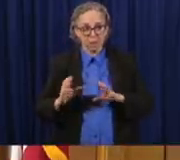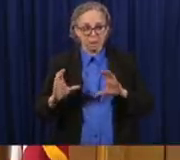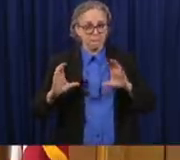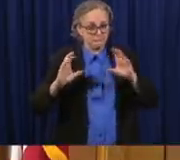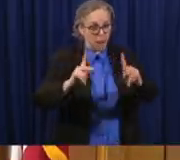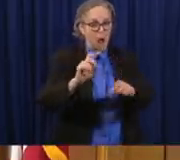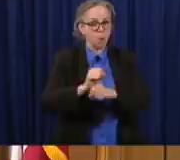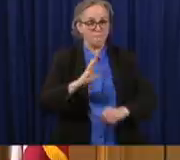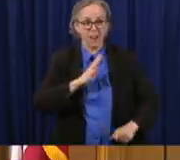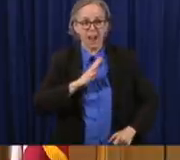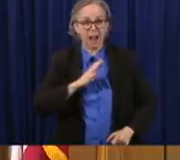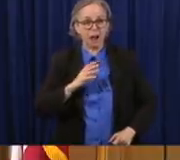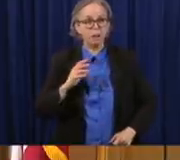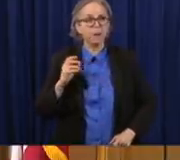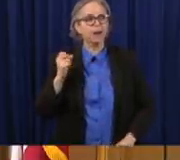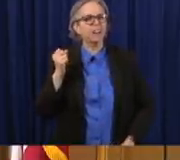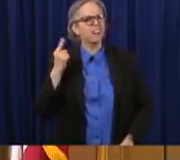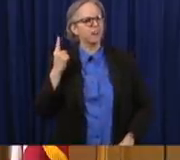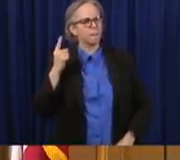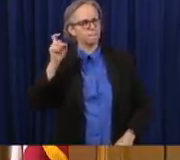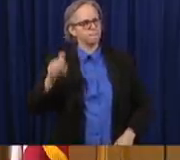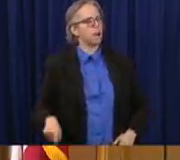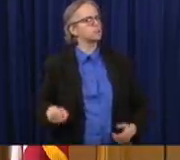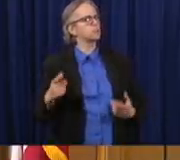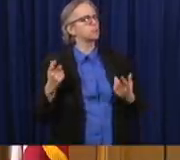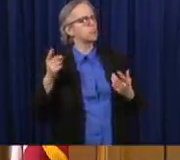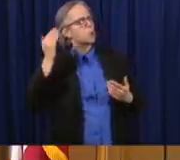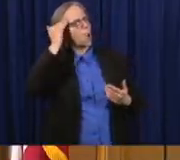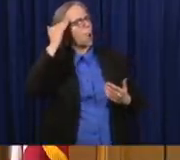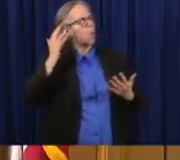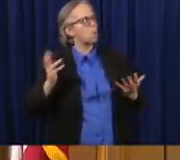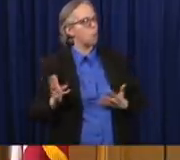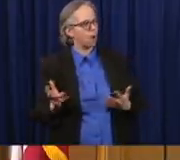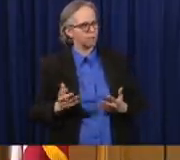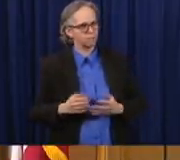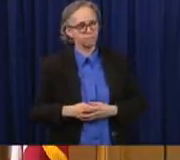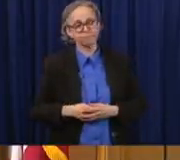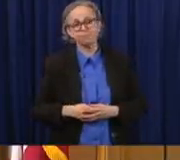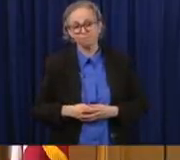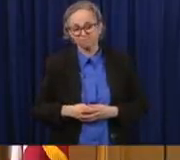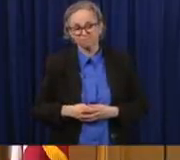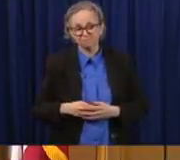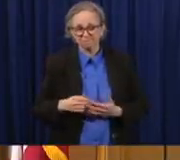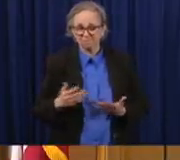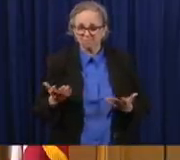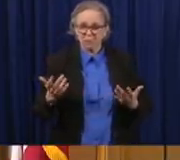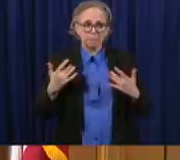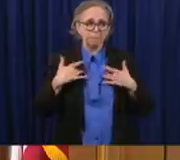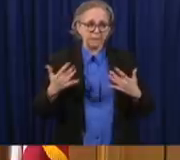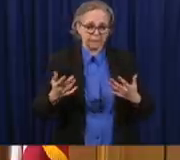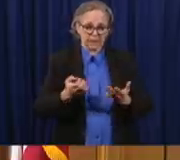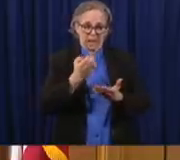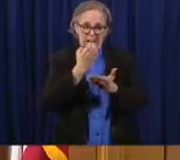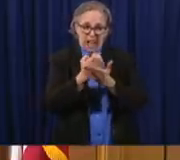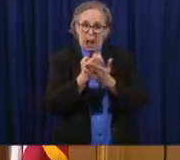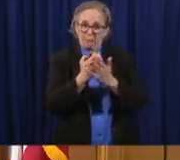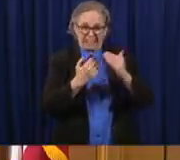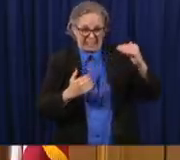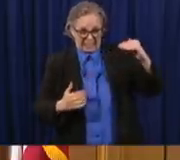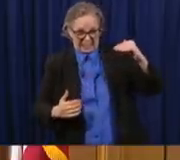We know that when the economy goes down and we have this